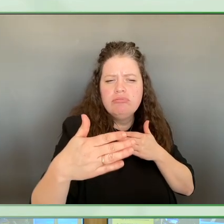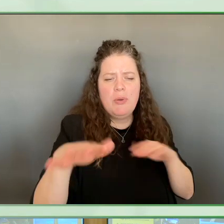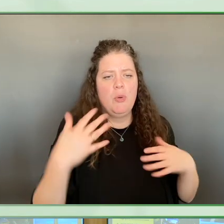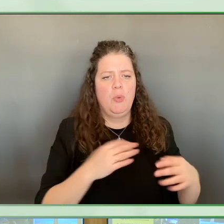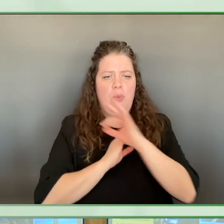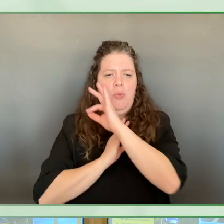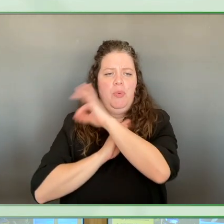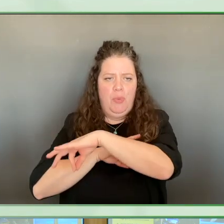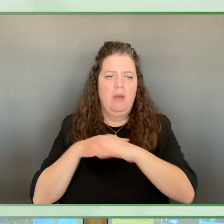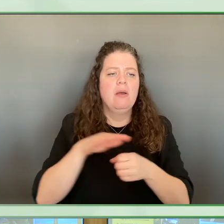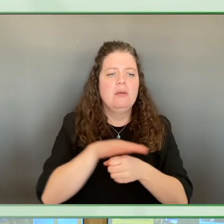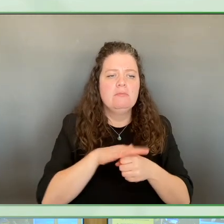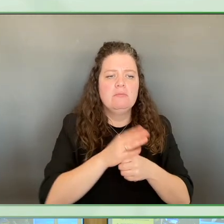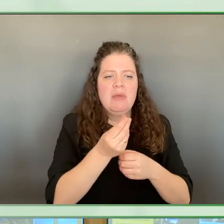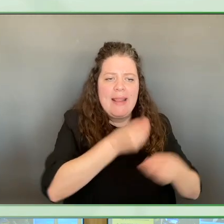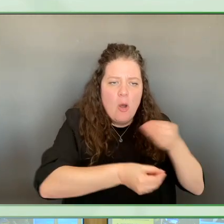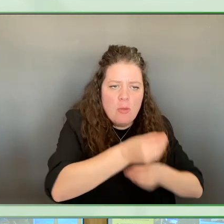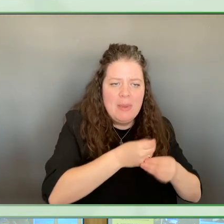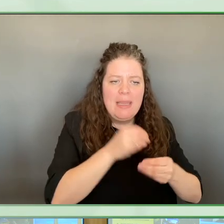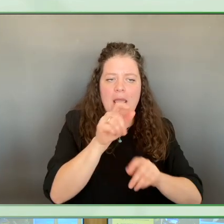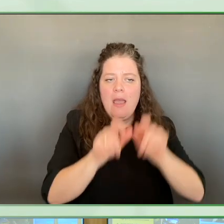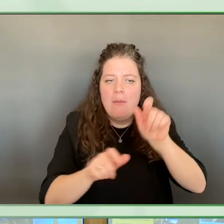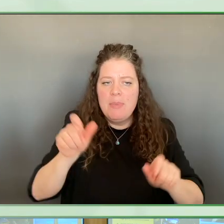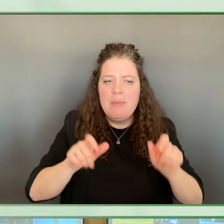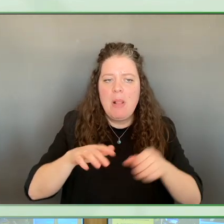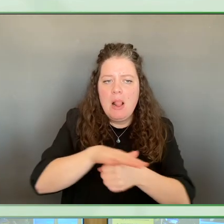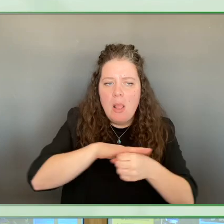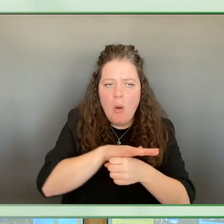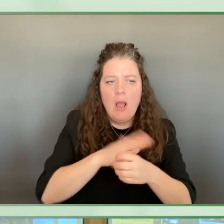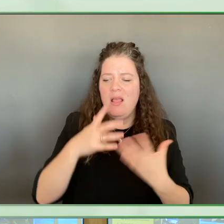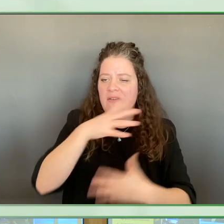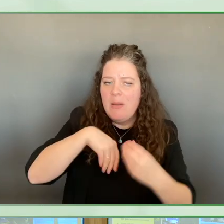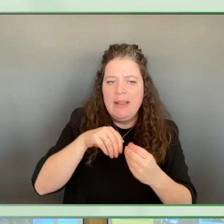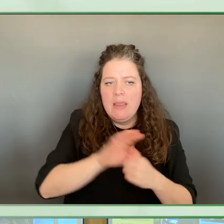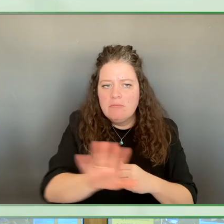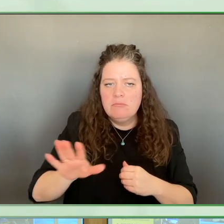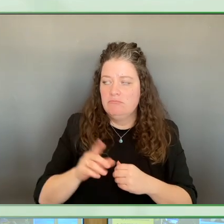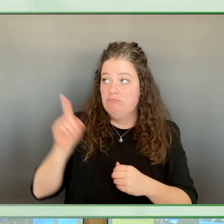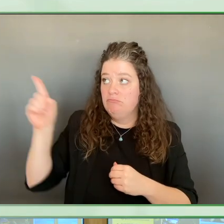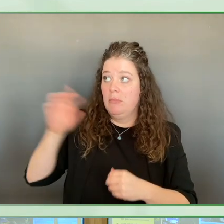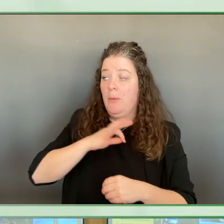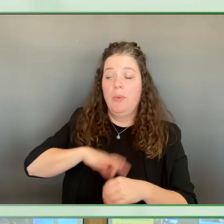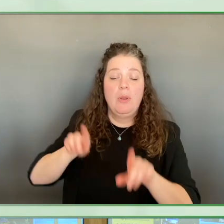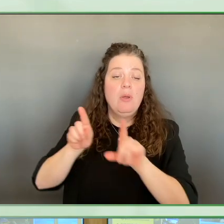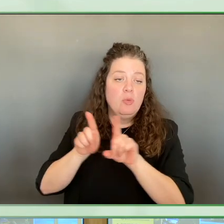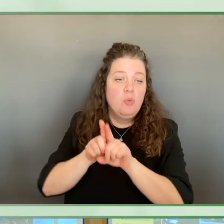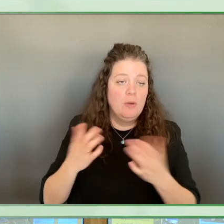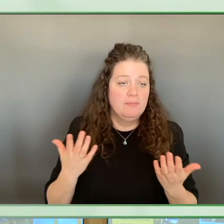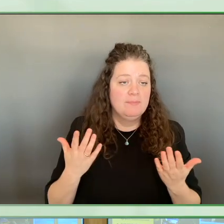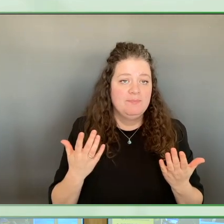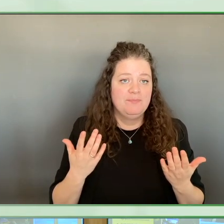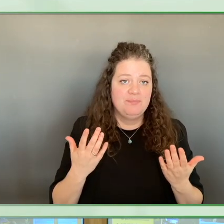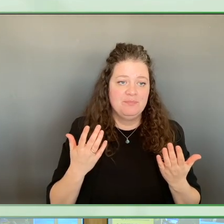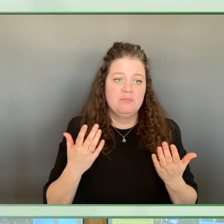economy, the local people, the families of the users, and everyone involved. So I believe, number one, on the first